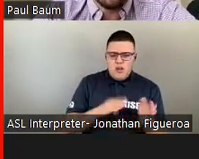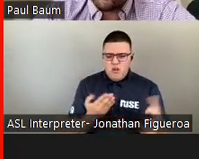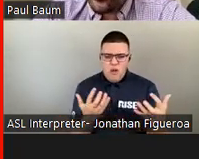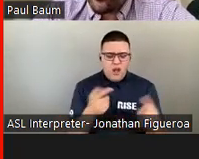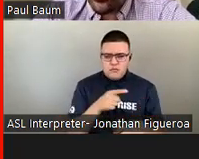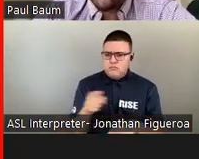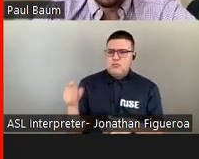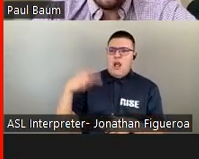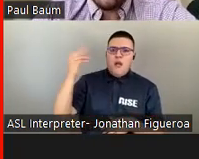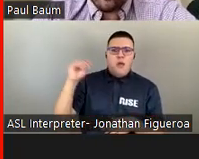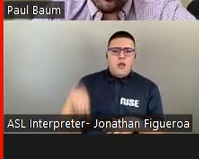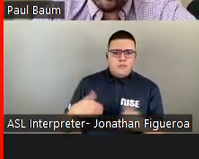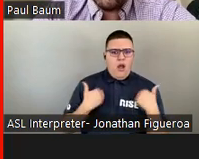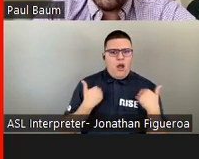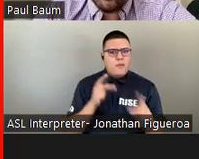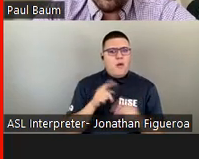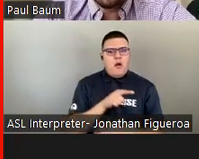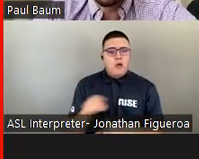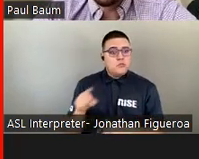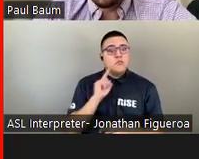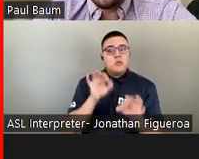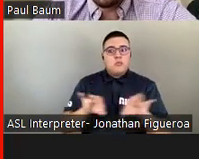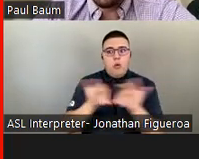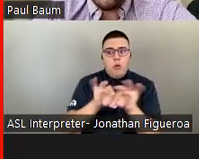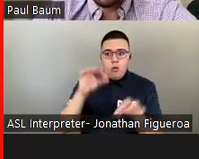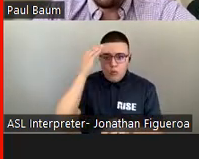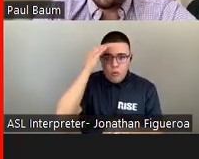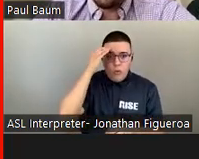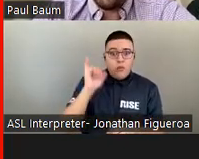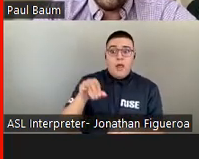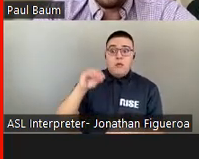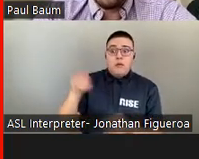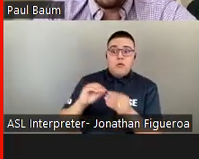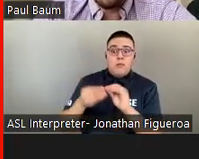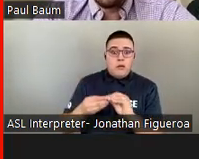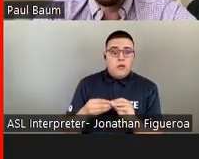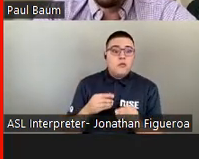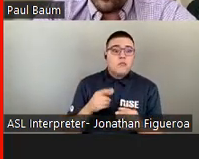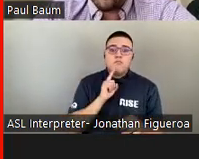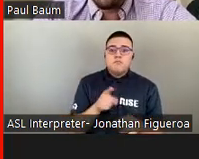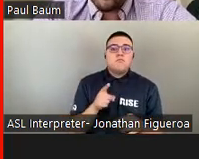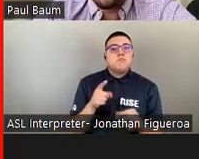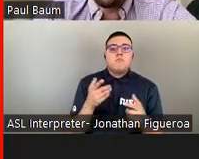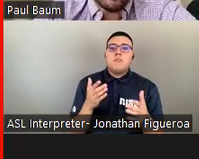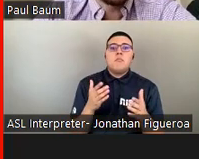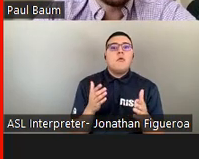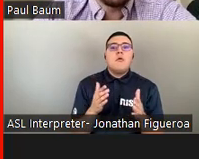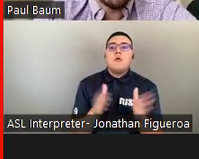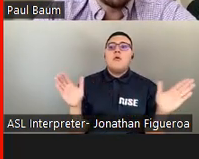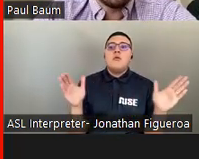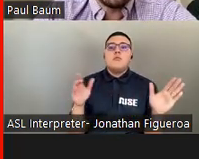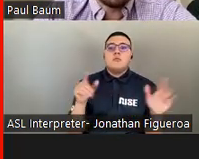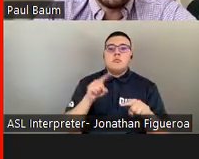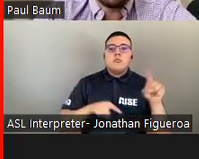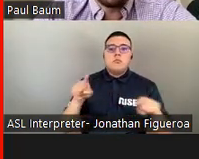LGBTQ young people, it is crucial to note that these rates vary widely based on the